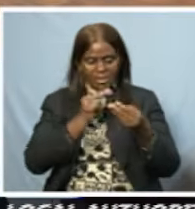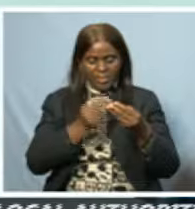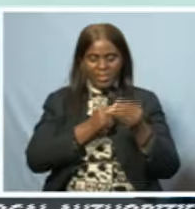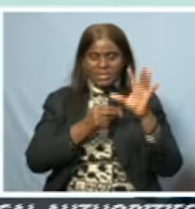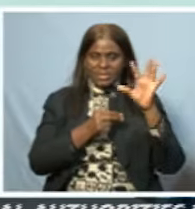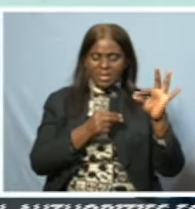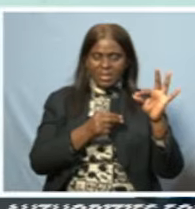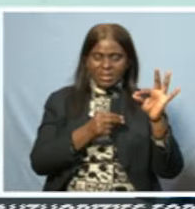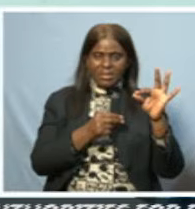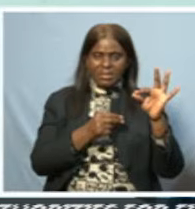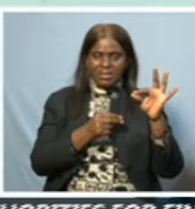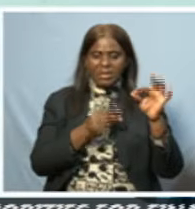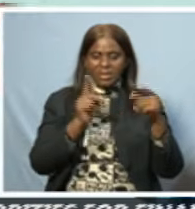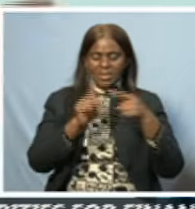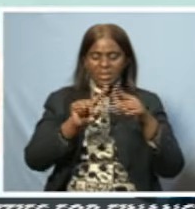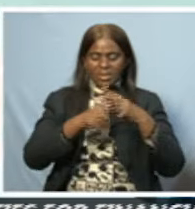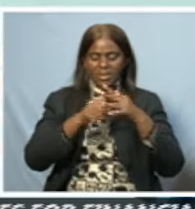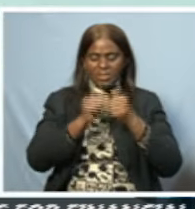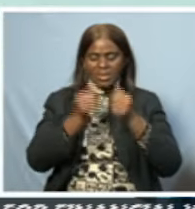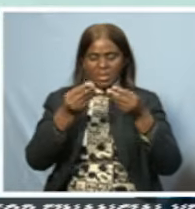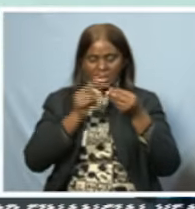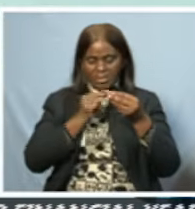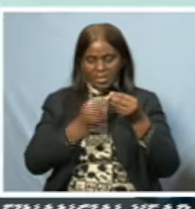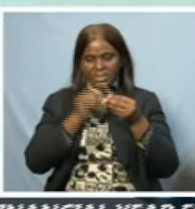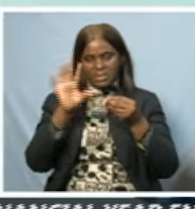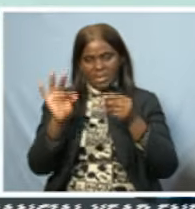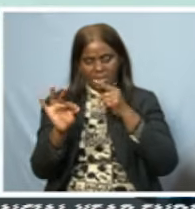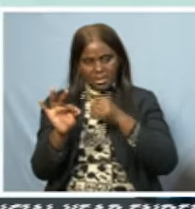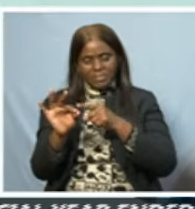9. To start with, they gave us 9.